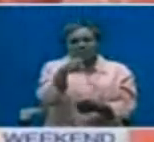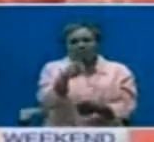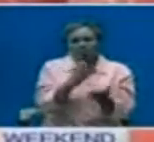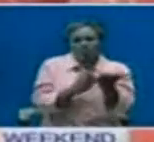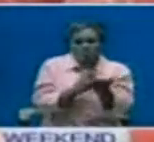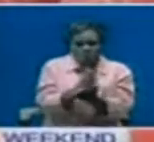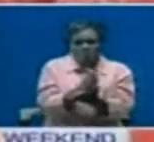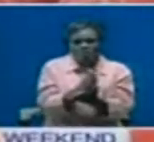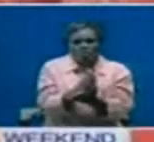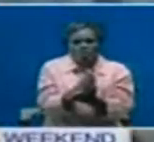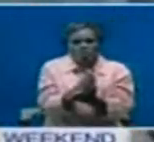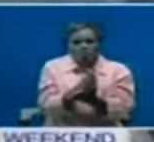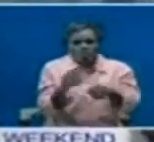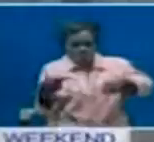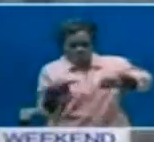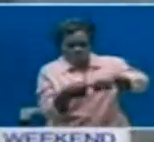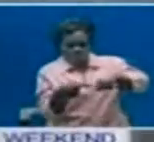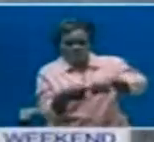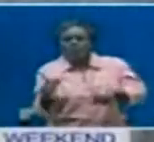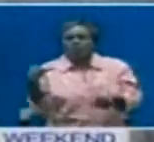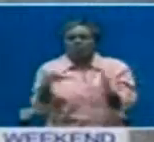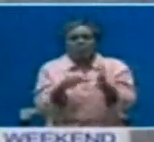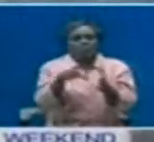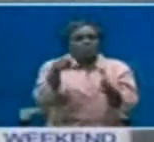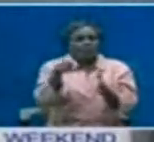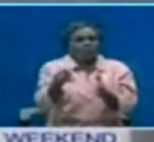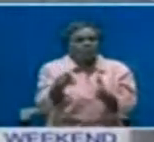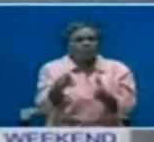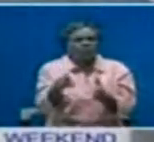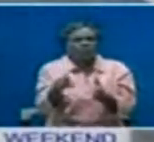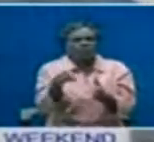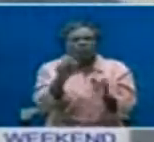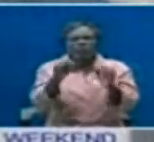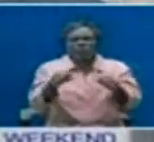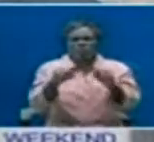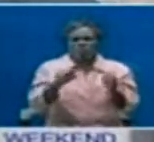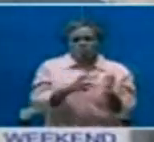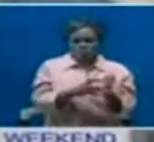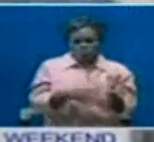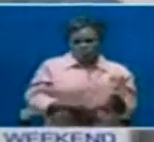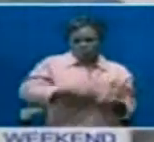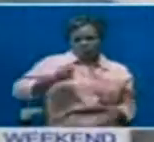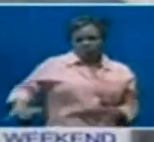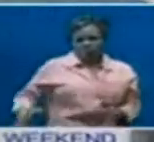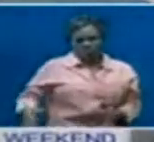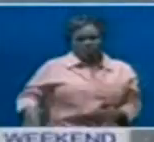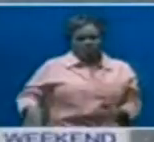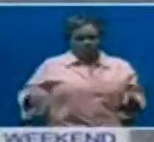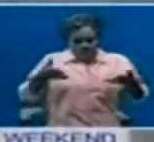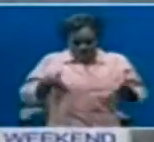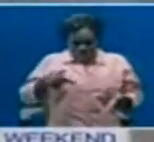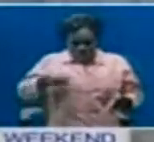through the rectum. Hiyo ugonjwa hata utaweza basi kutoa mimba kwa nini? Kama sasa mimi niko na